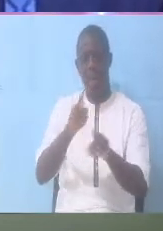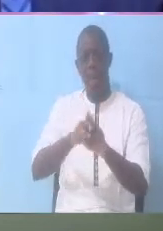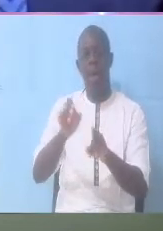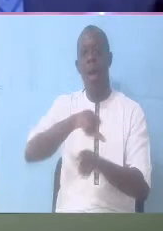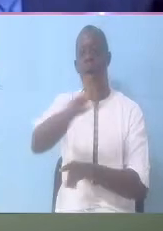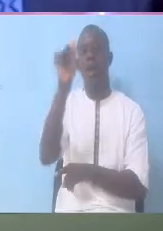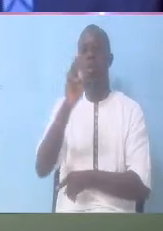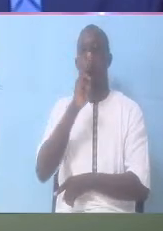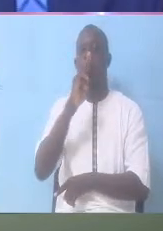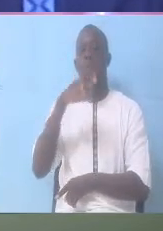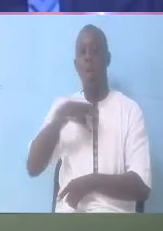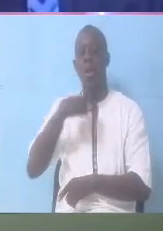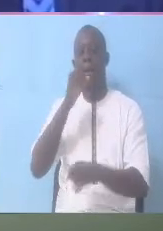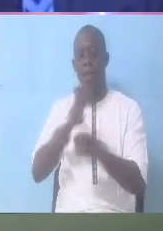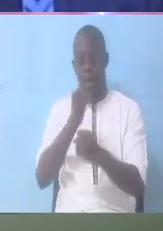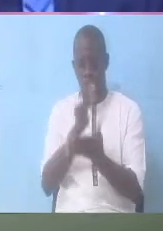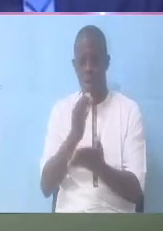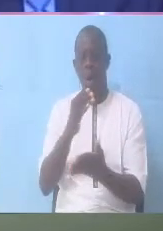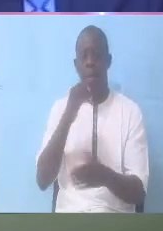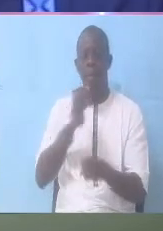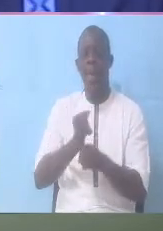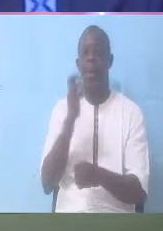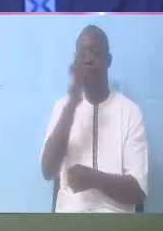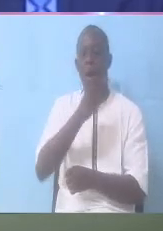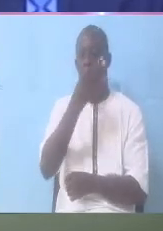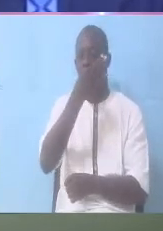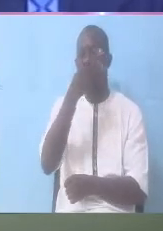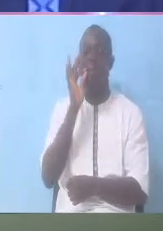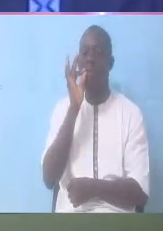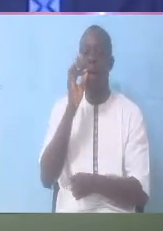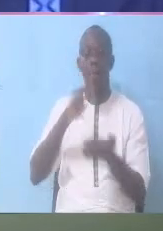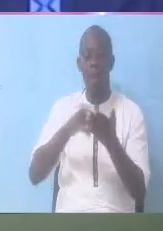and whose mouths were meant to be zipped.